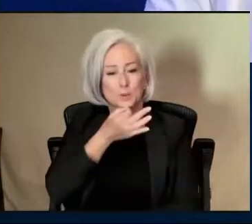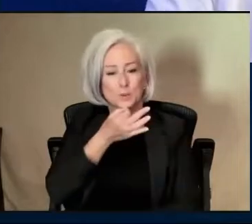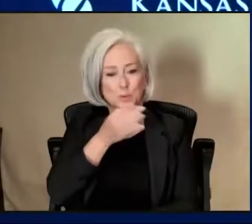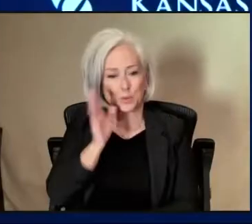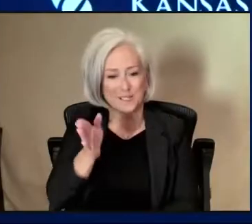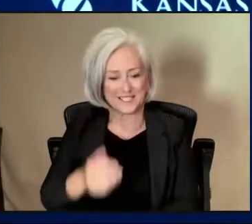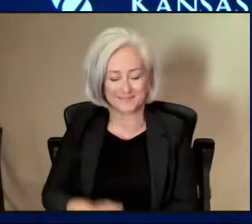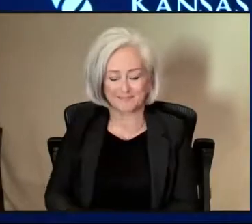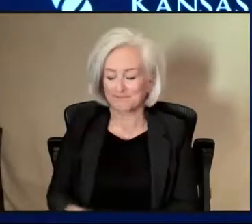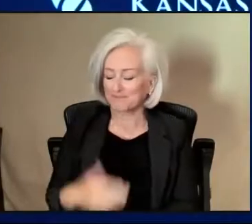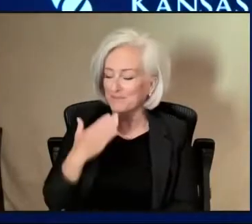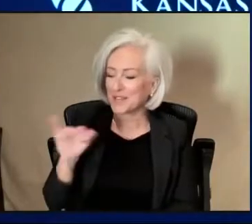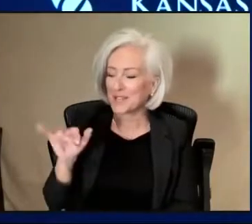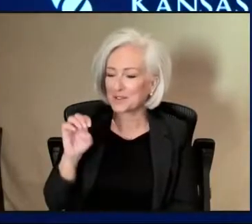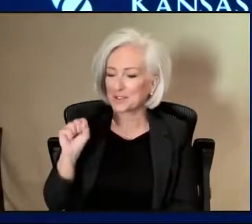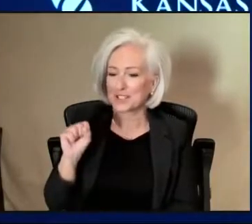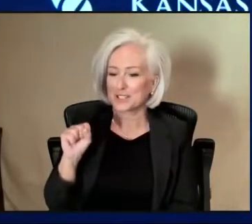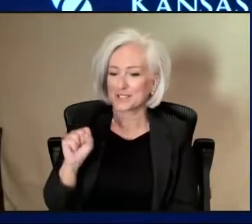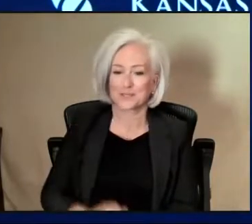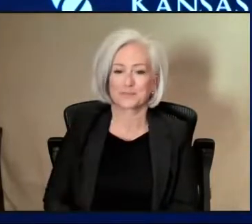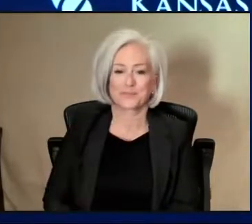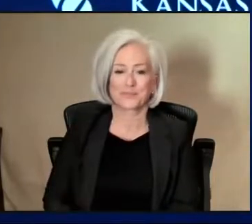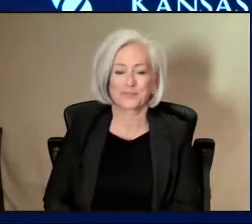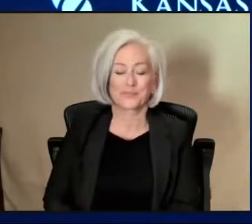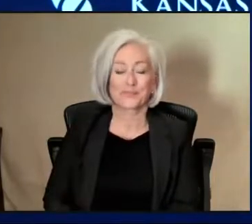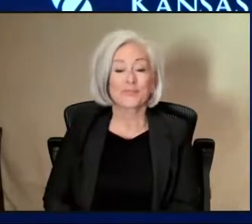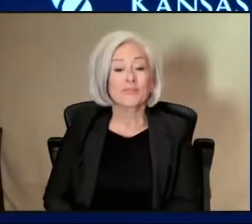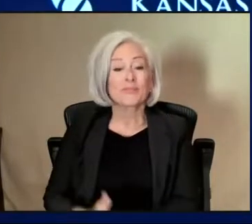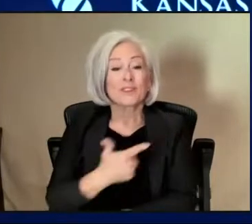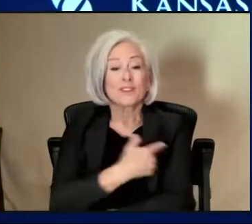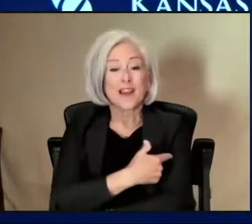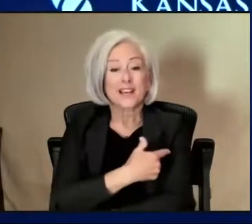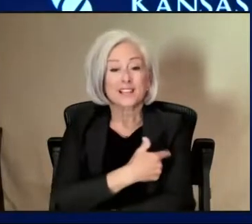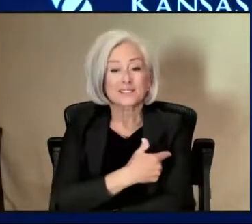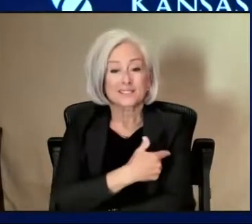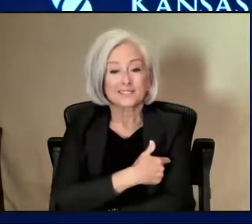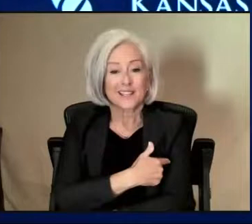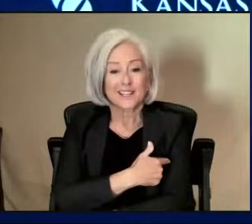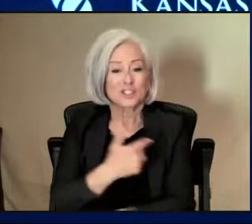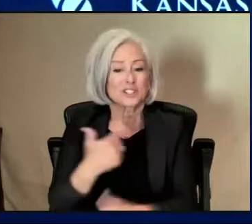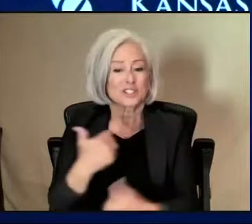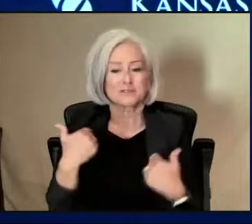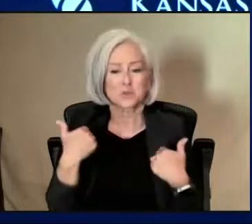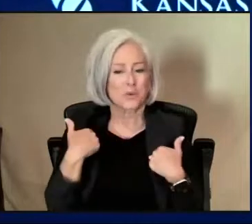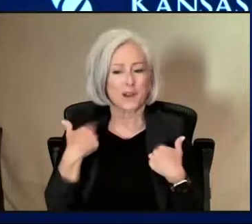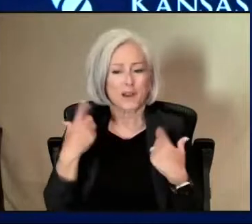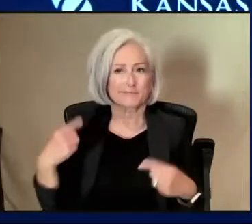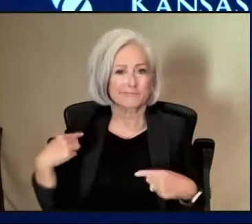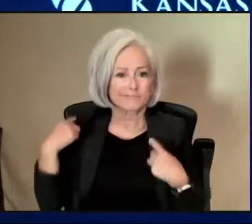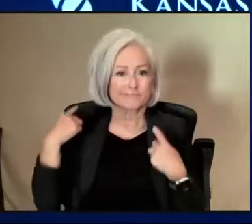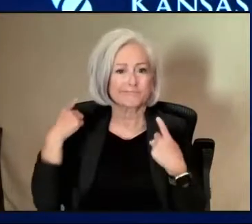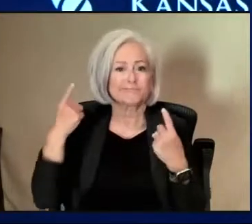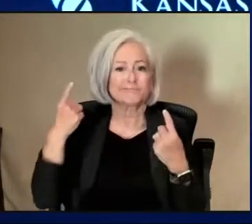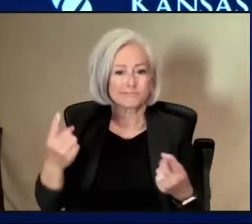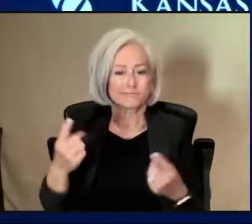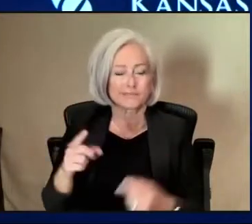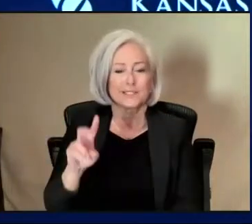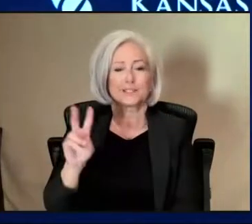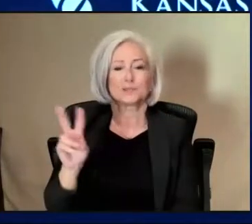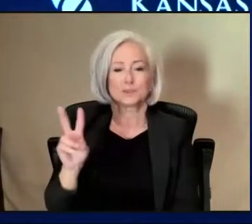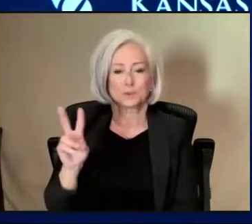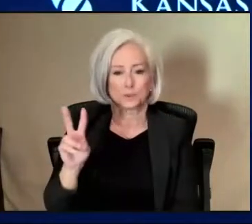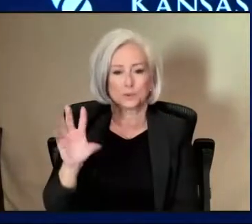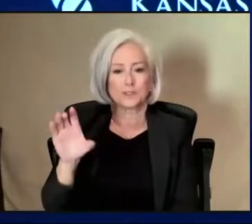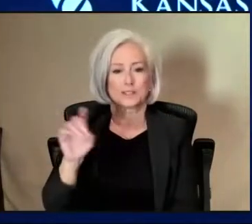Jess. Now, vaccinations have been with us for well over 2 centuries. This really sets the stage for